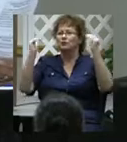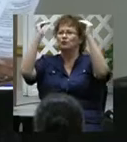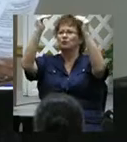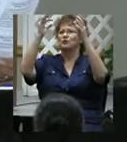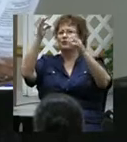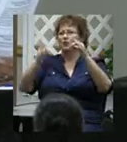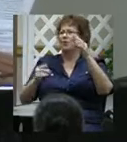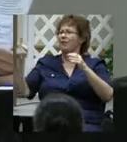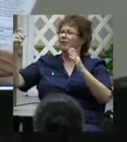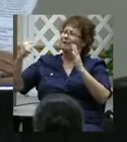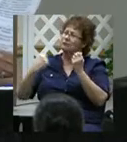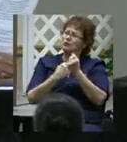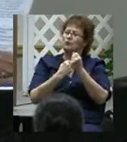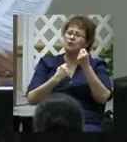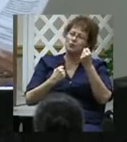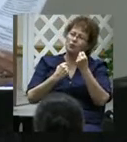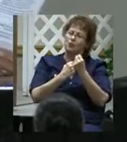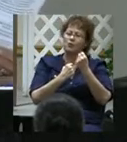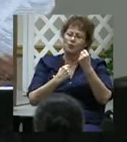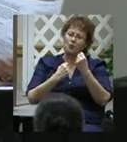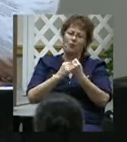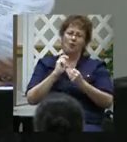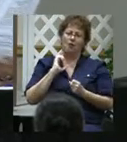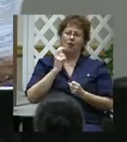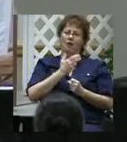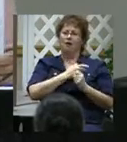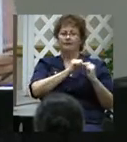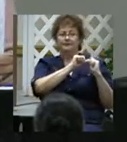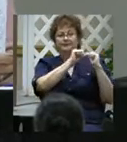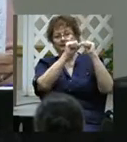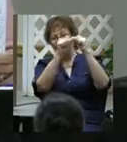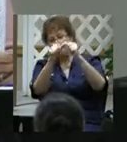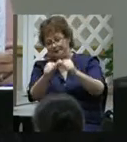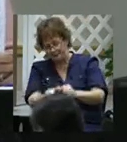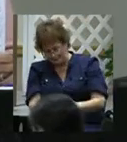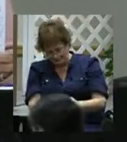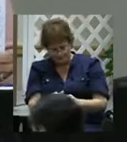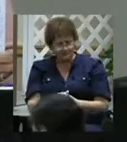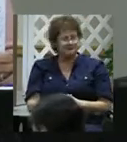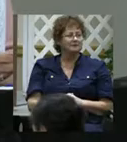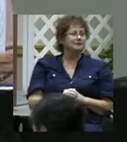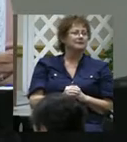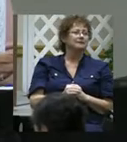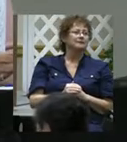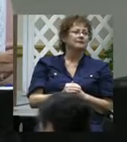extremely supportive of all our endeavors.